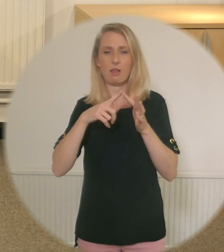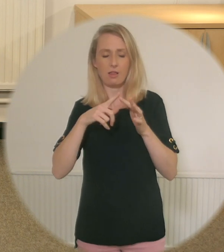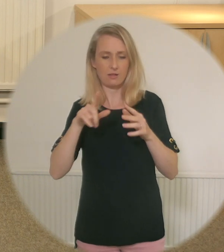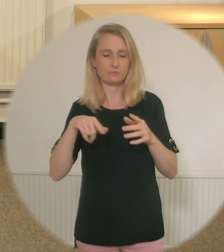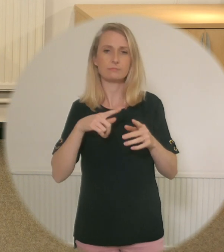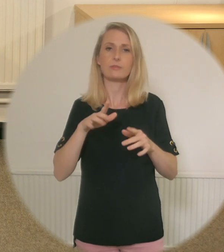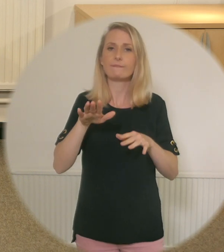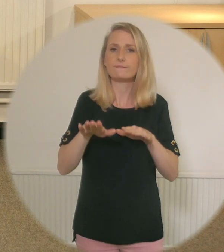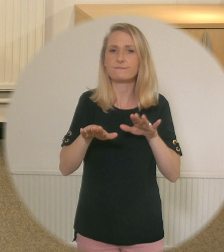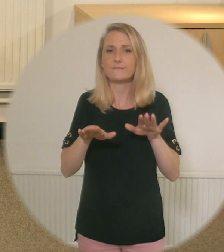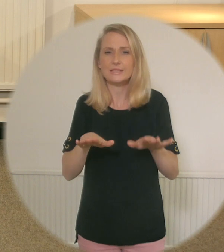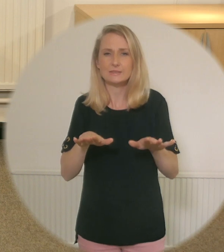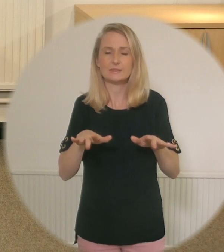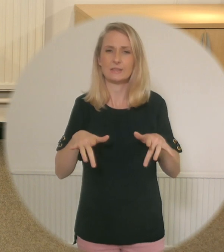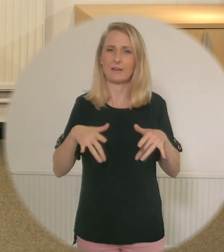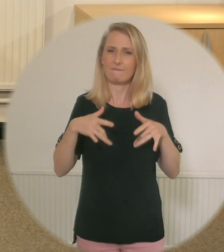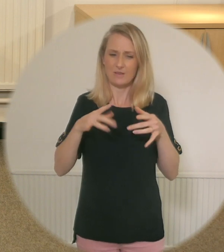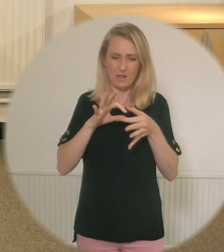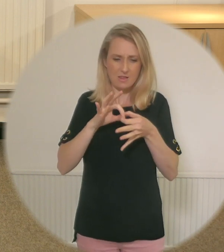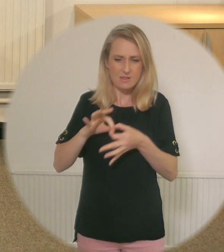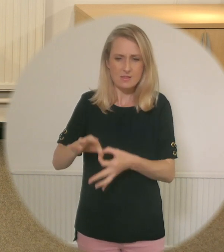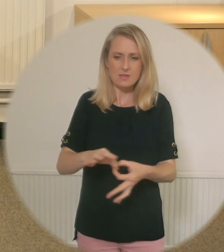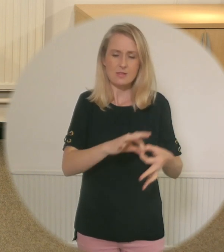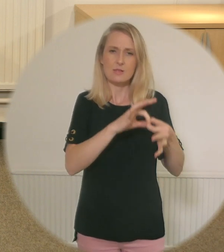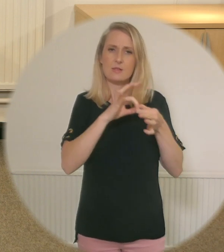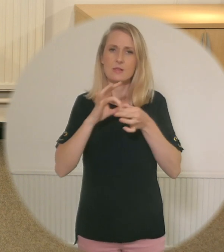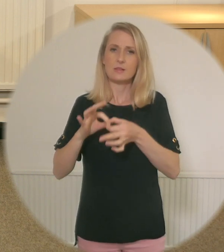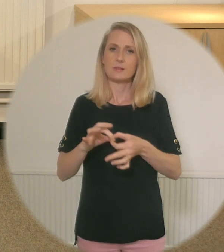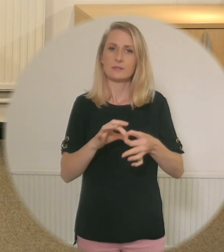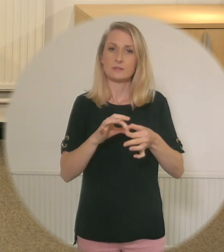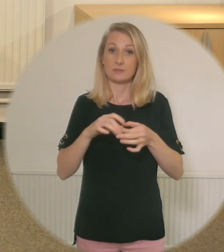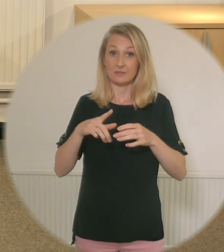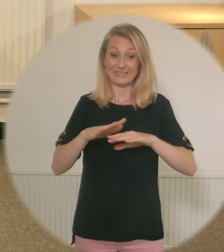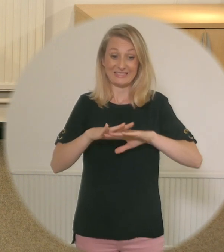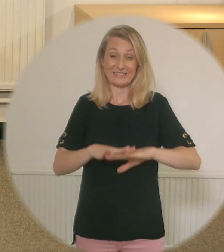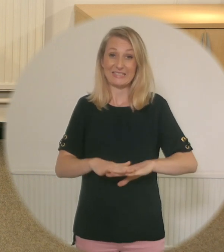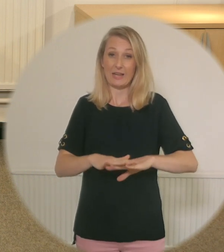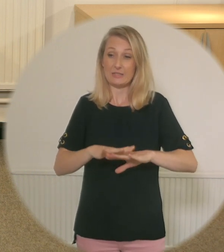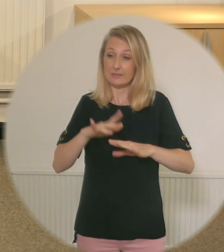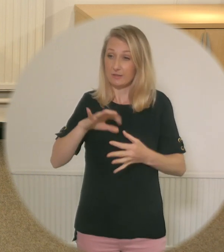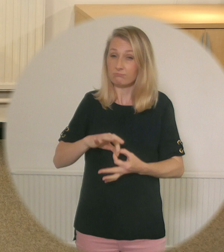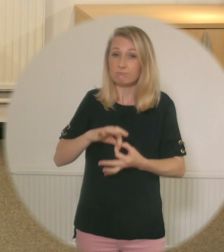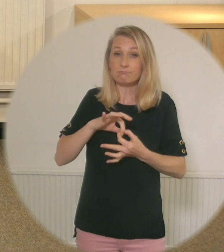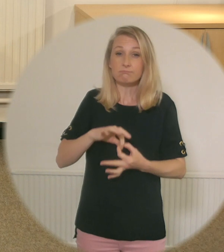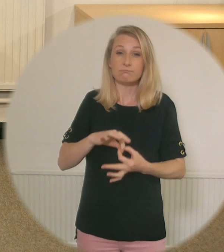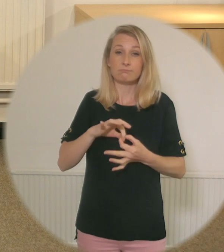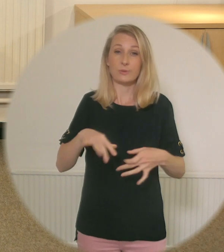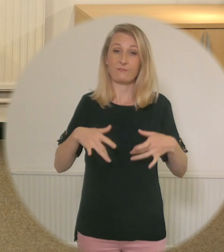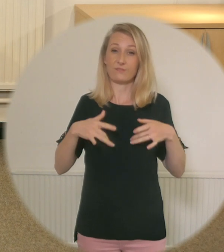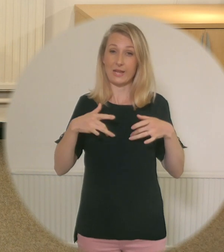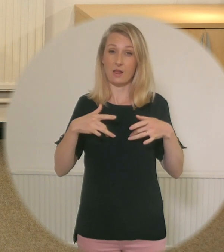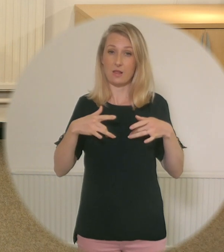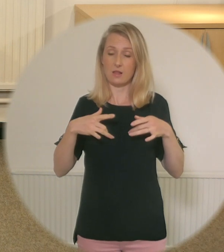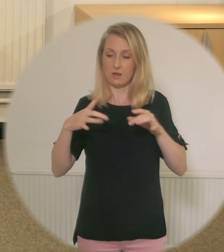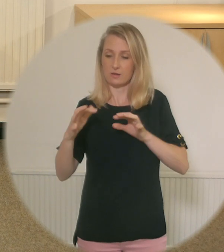Feel the contact between your body and the seat that you're on. And then feel your spine, your